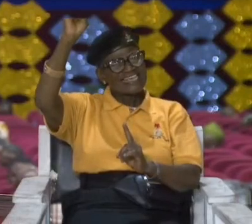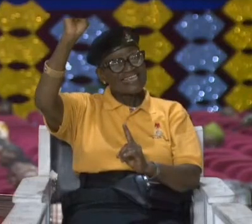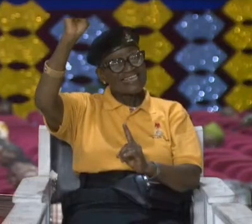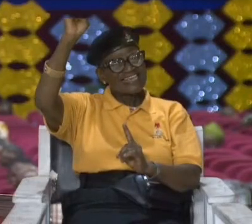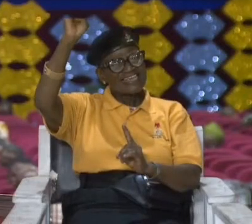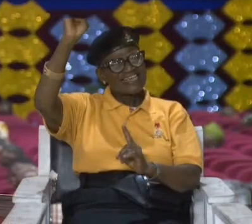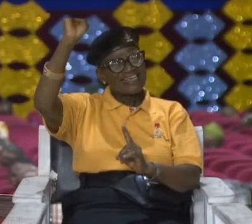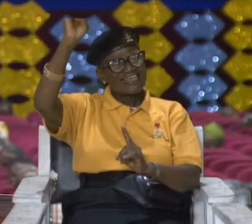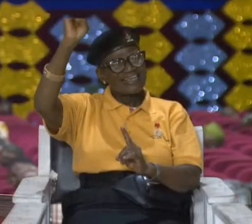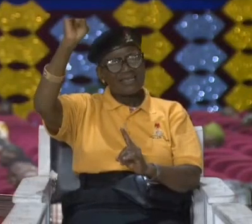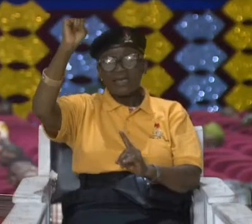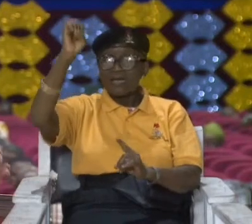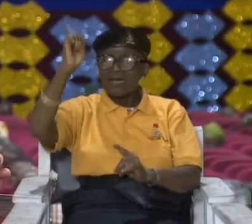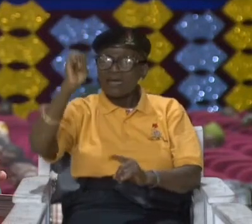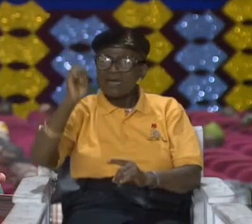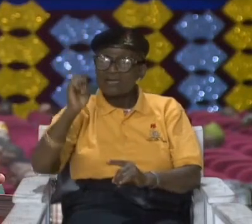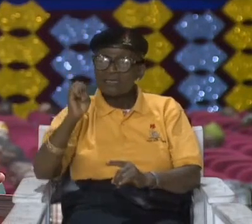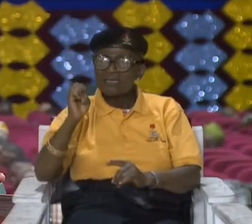you see me,